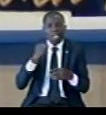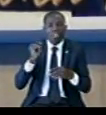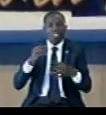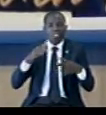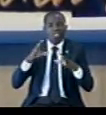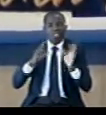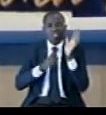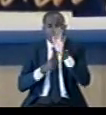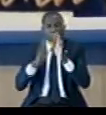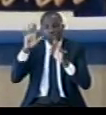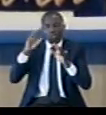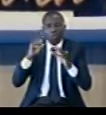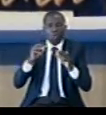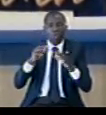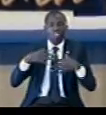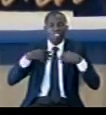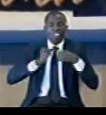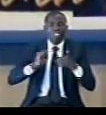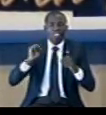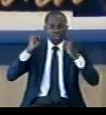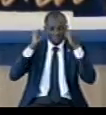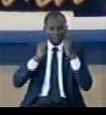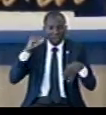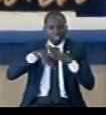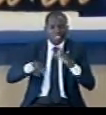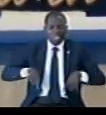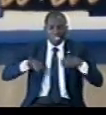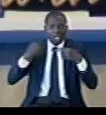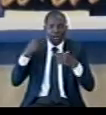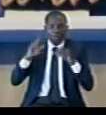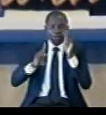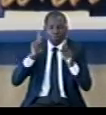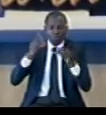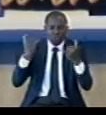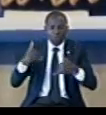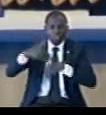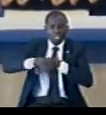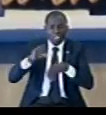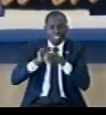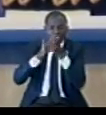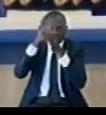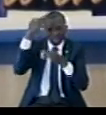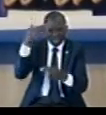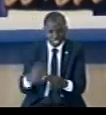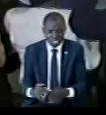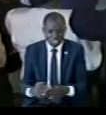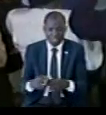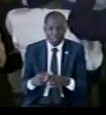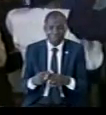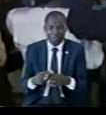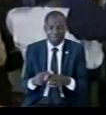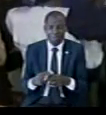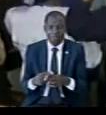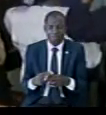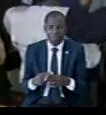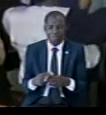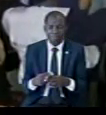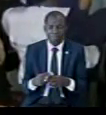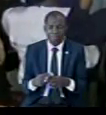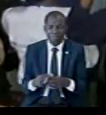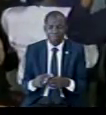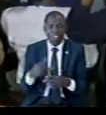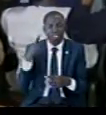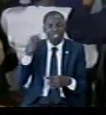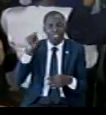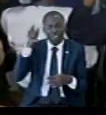healing power in the lives of the people tonight, in Jesus' name. The